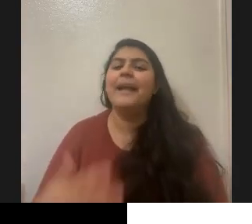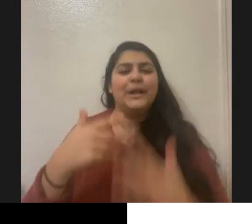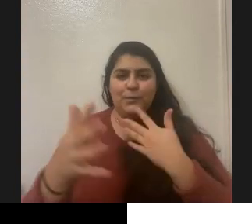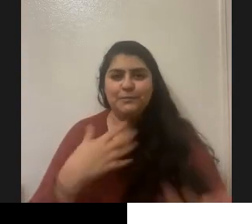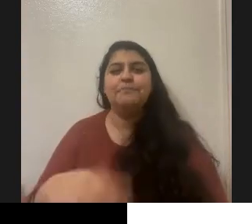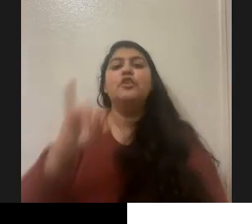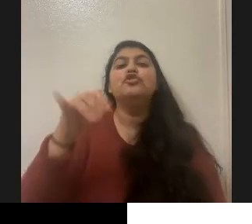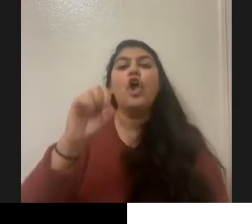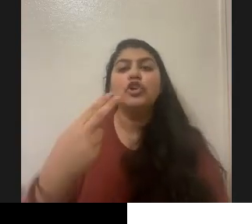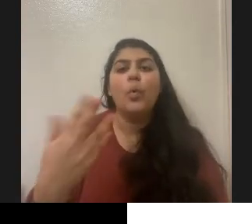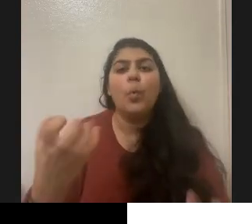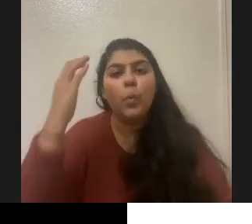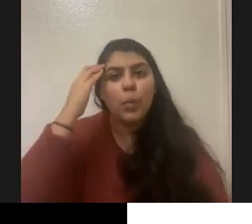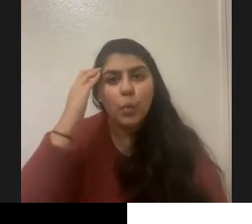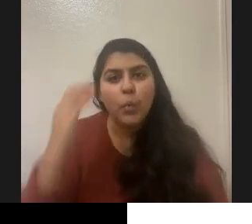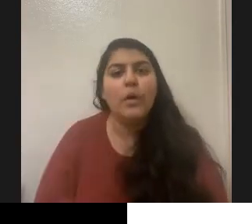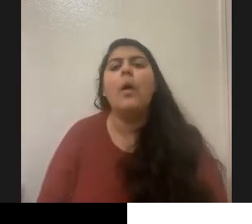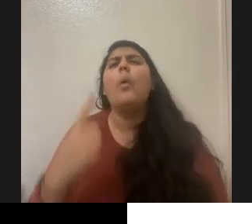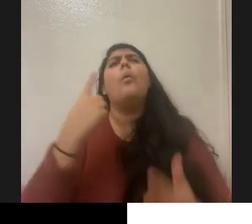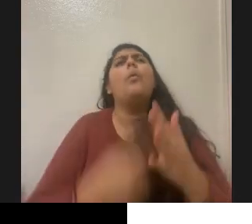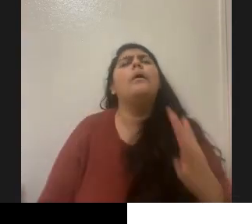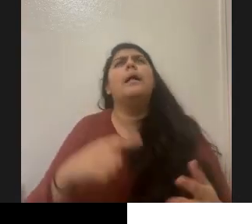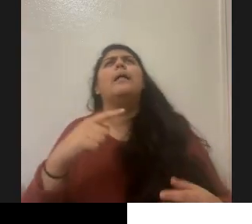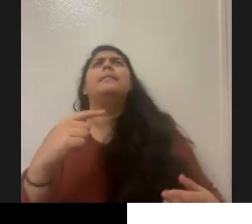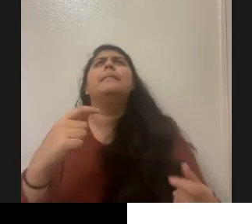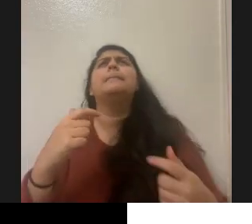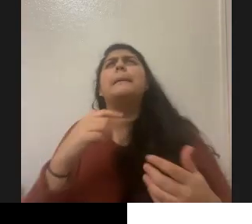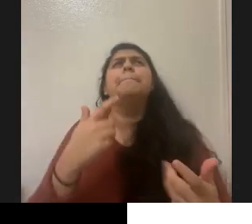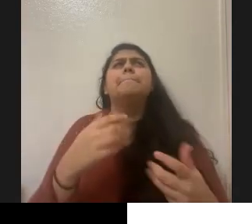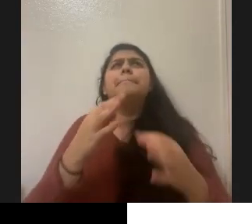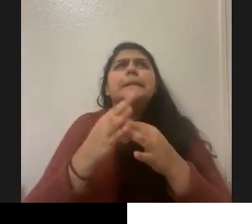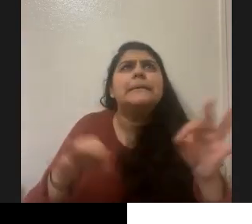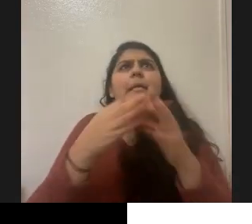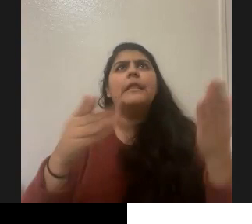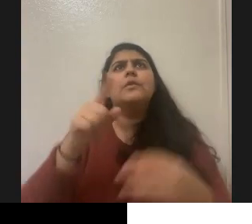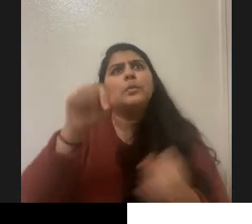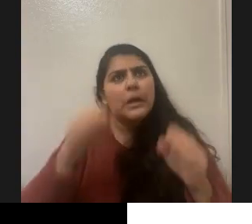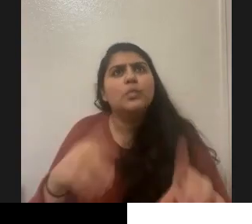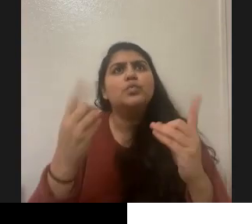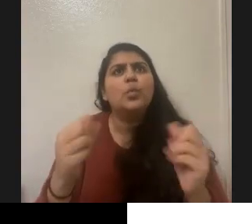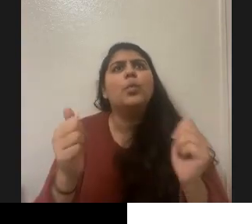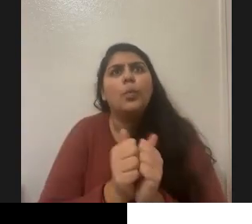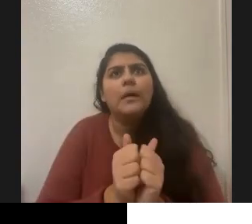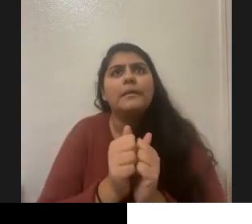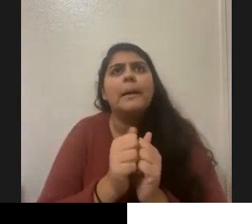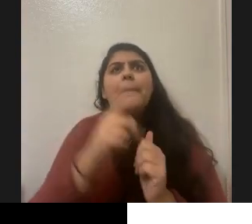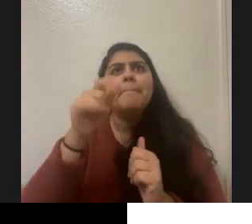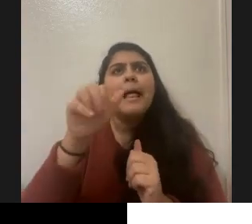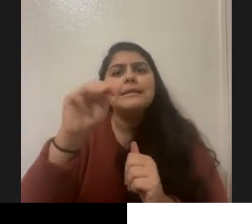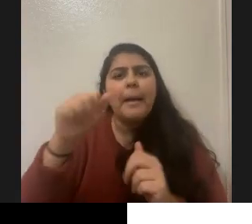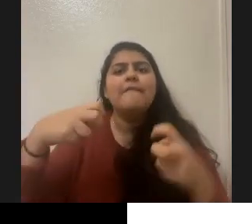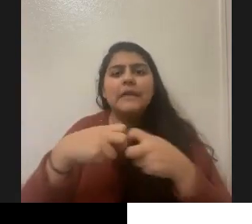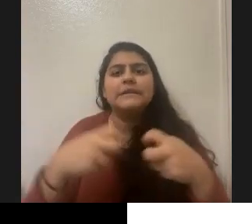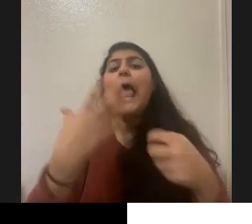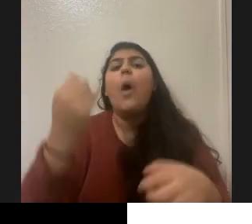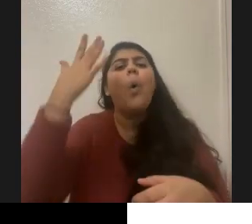Josh wants to know, what are one of the main things you could do with plasma physics, and why is it relevant for